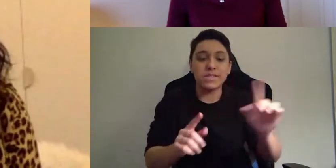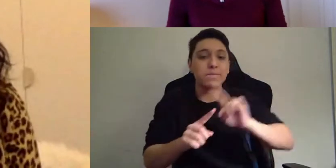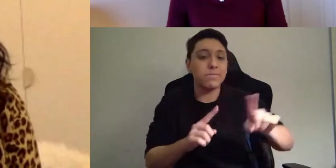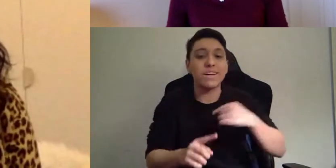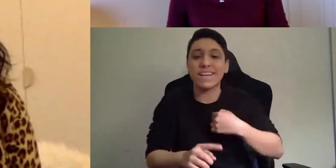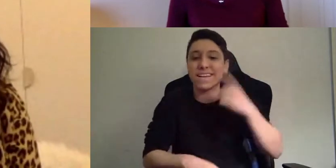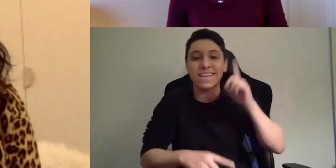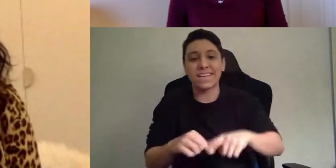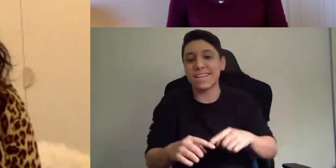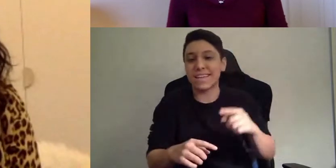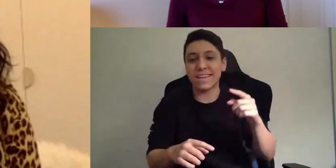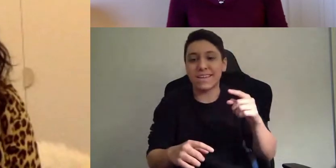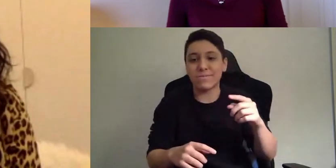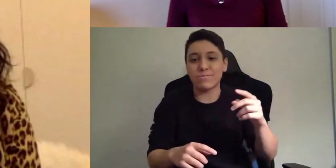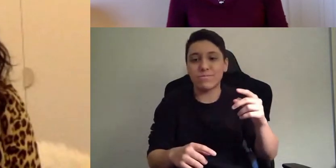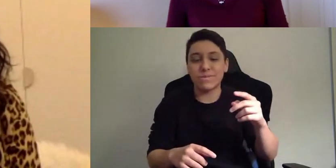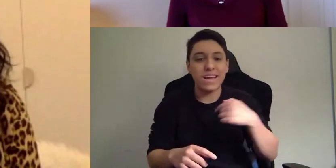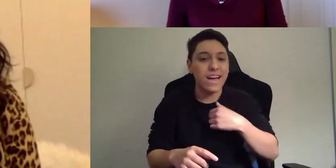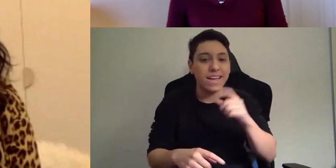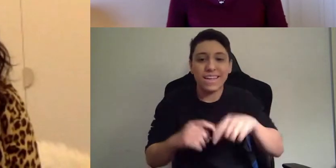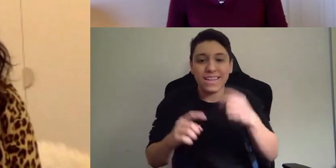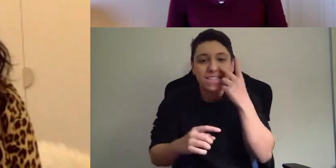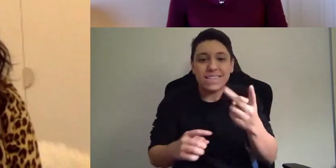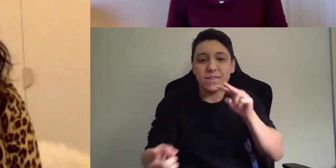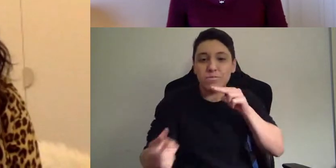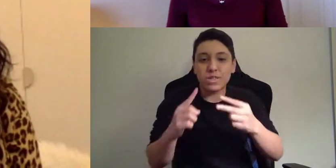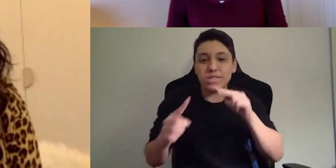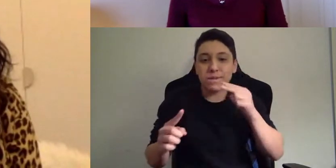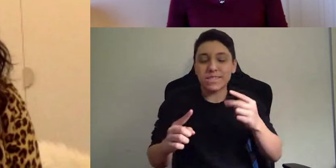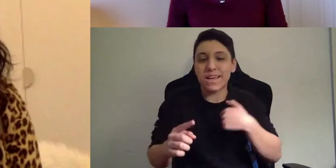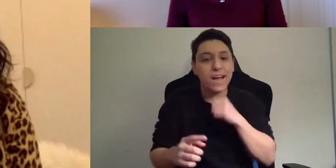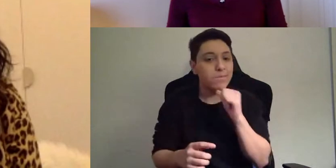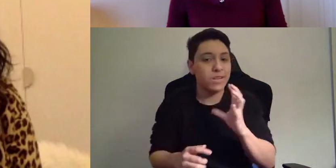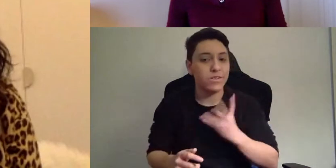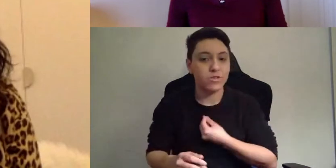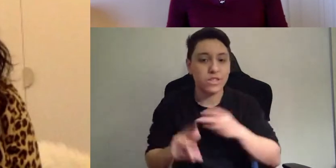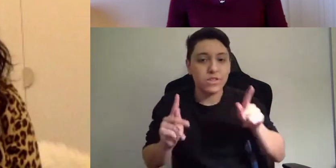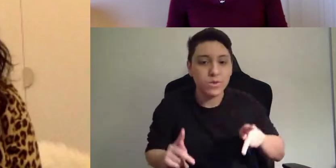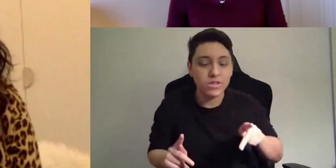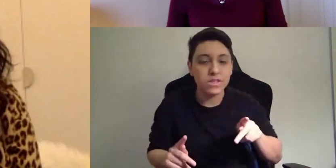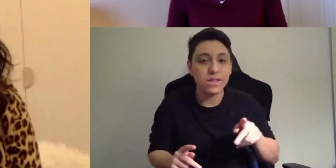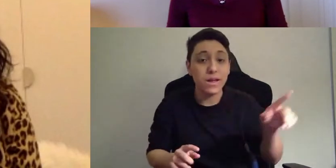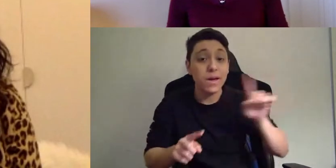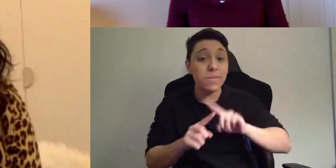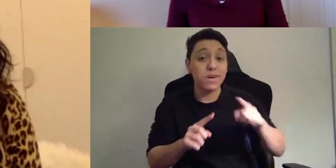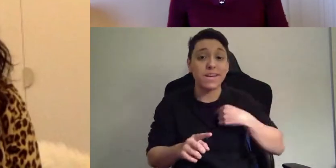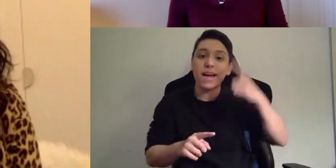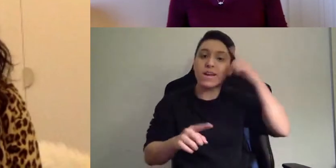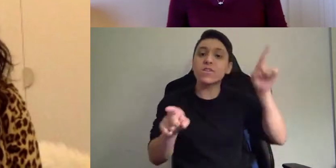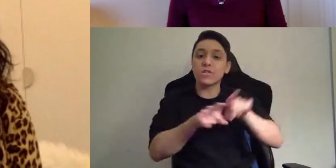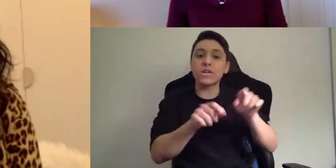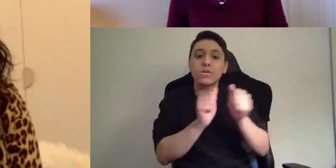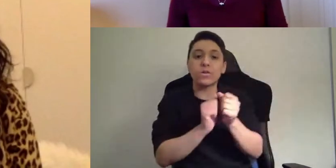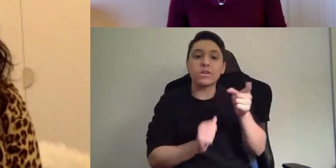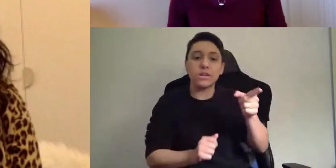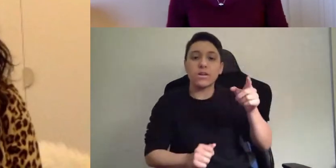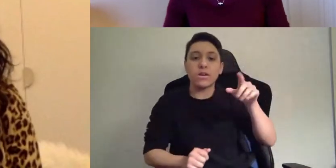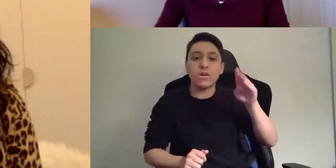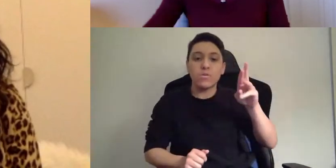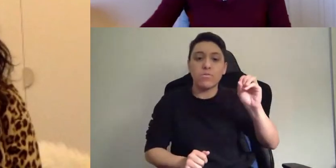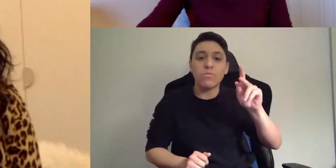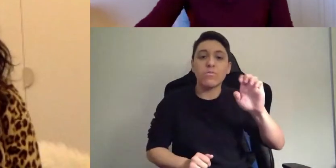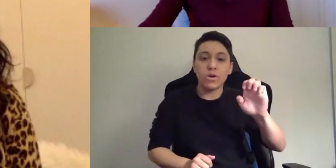person. But I will say that I agree with what Brooke said